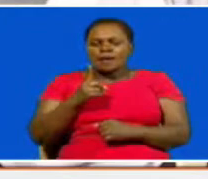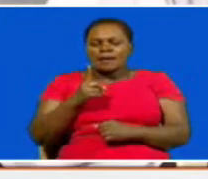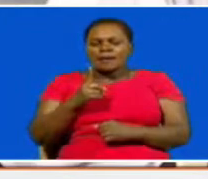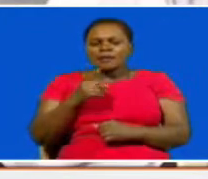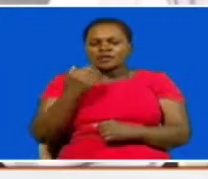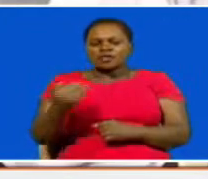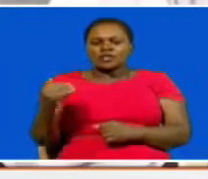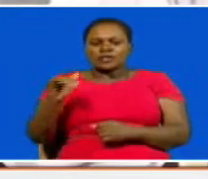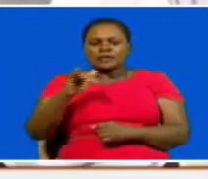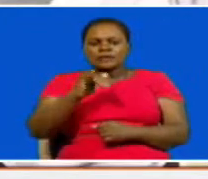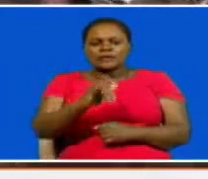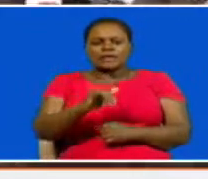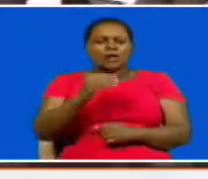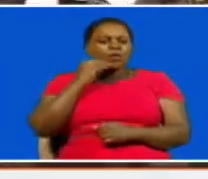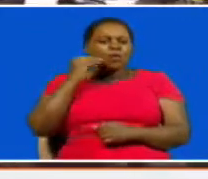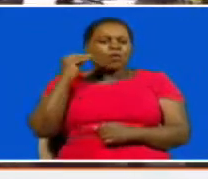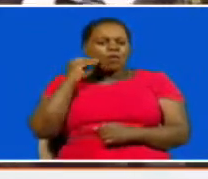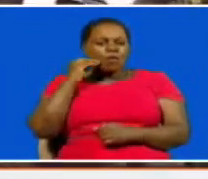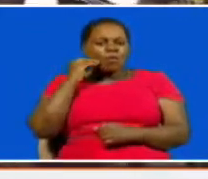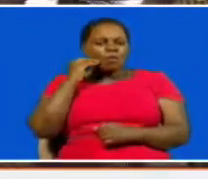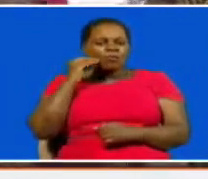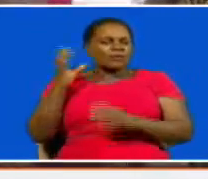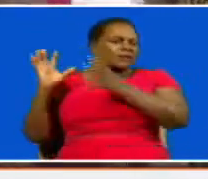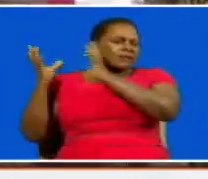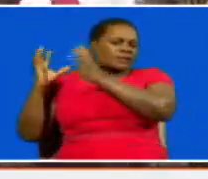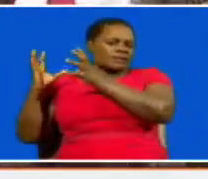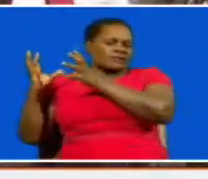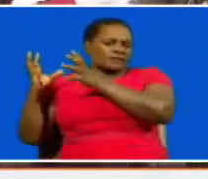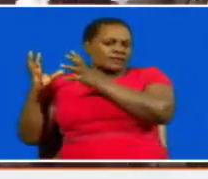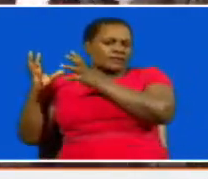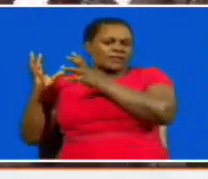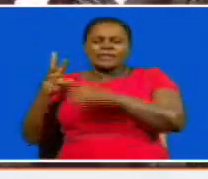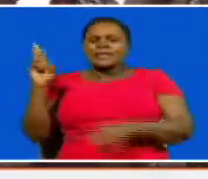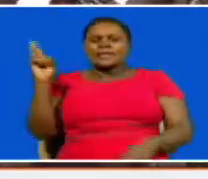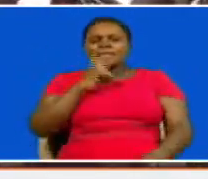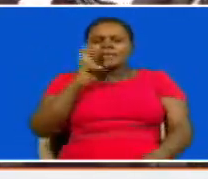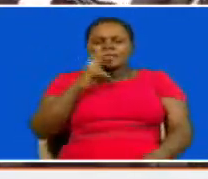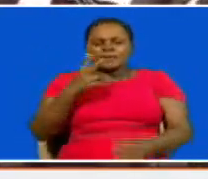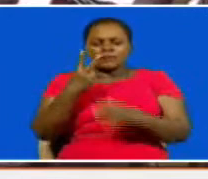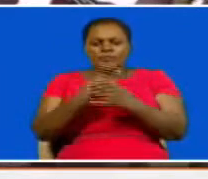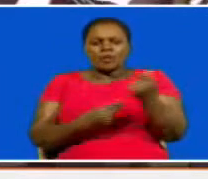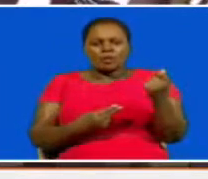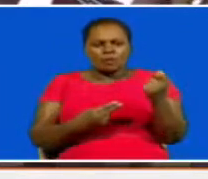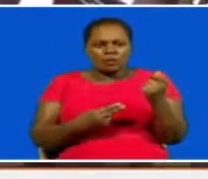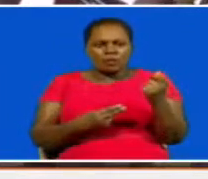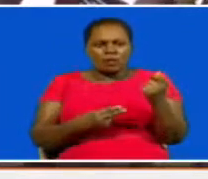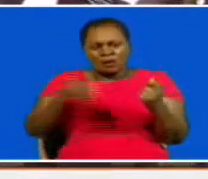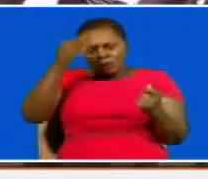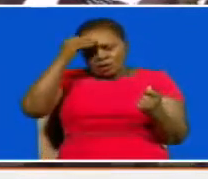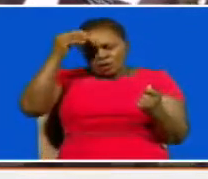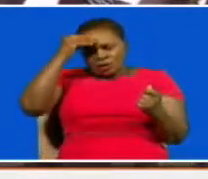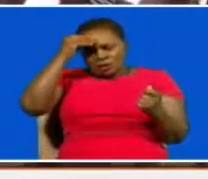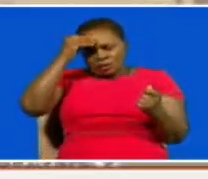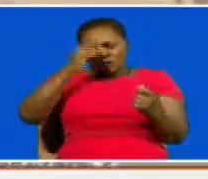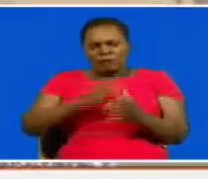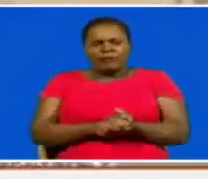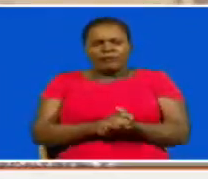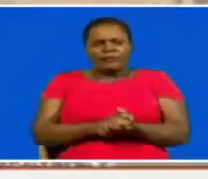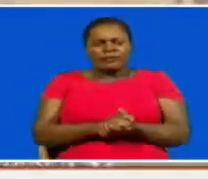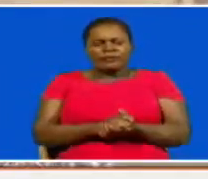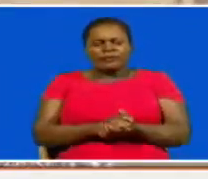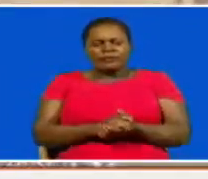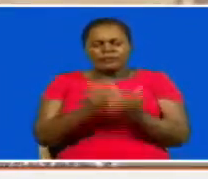of children still unable to join Form 1 in Kilifi County is a threat to both their lives and education at large.